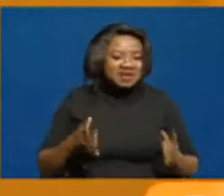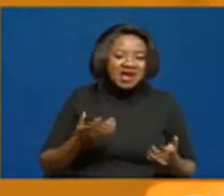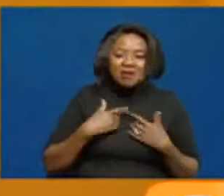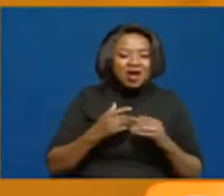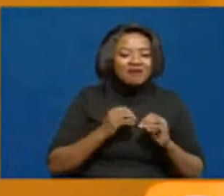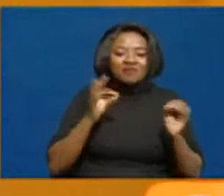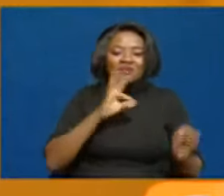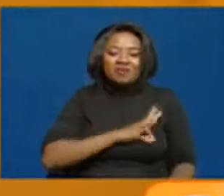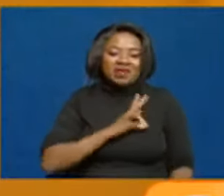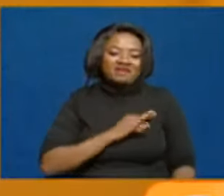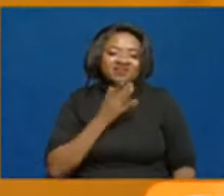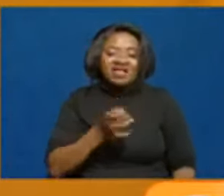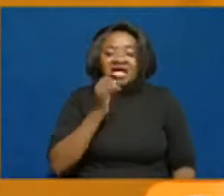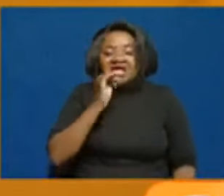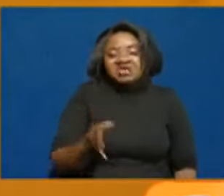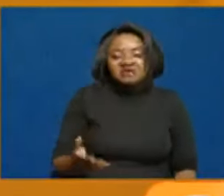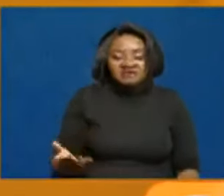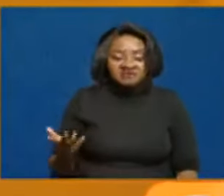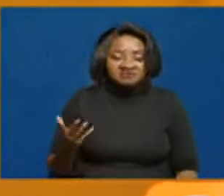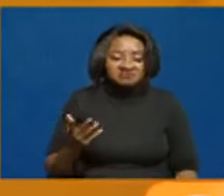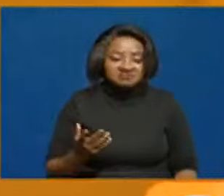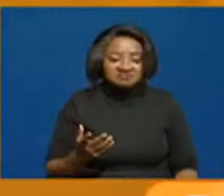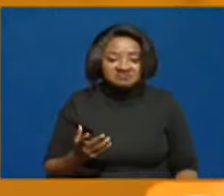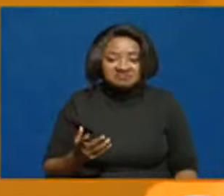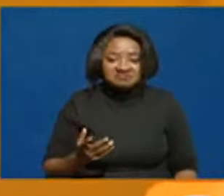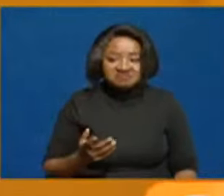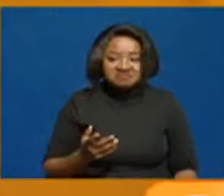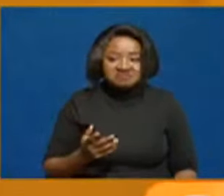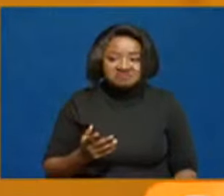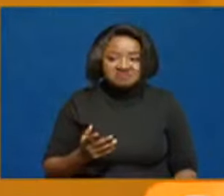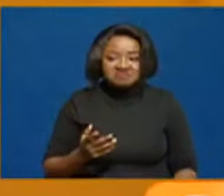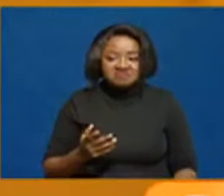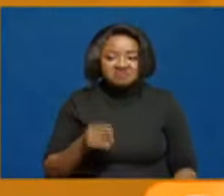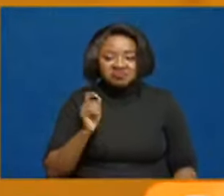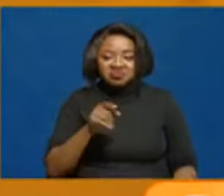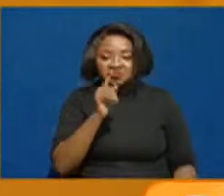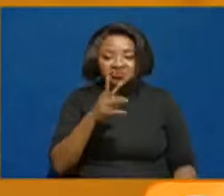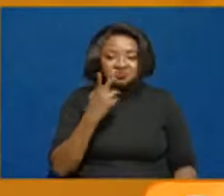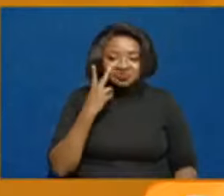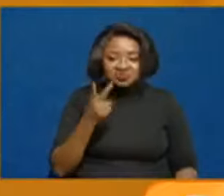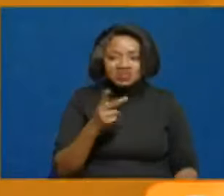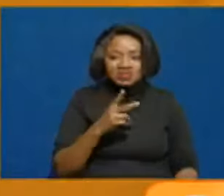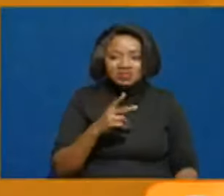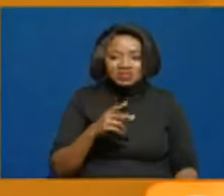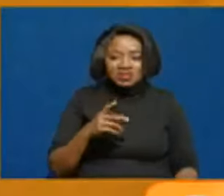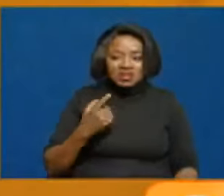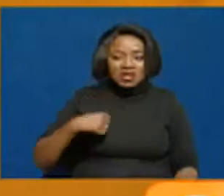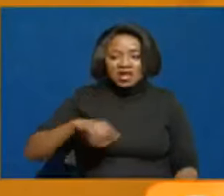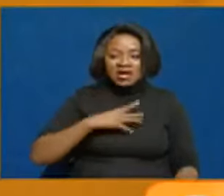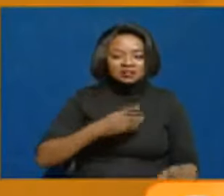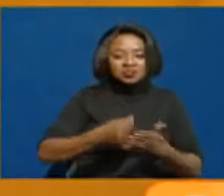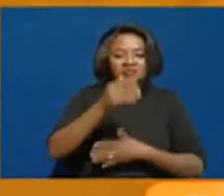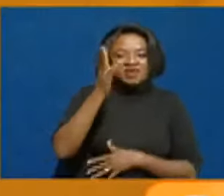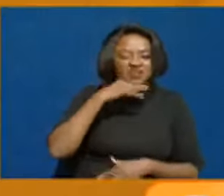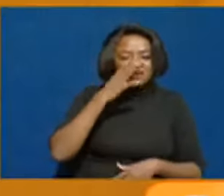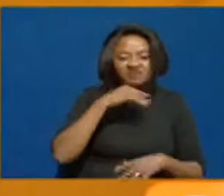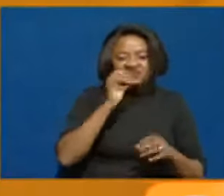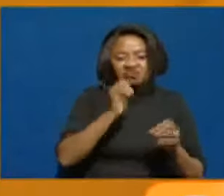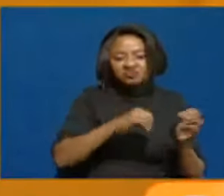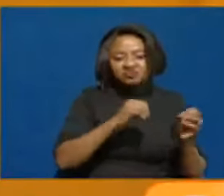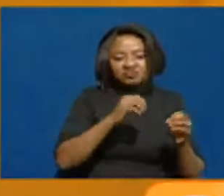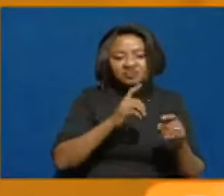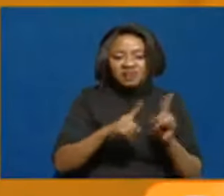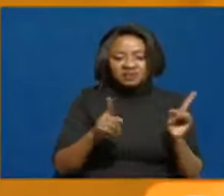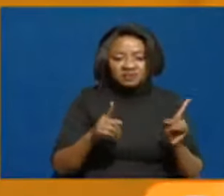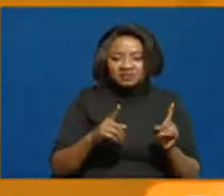whatsoever. In fact, it is a cost. In most cases, you'll find that probably all of us are paying for garbage collection. But